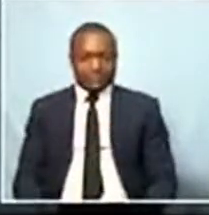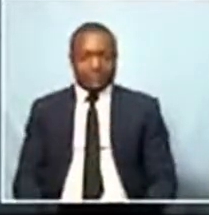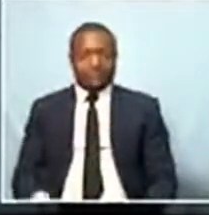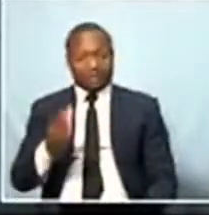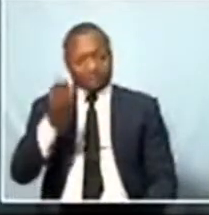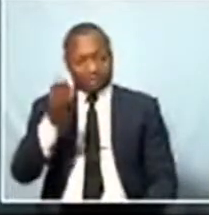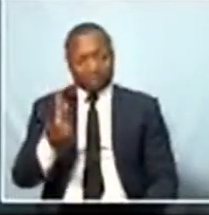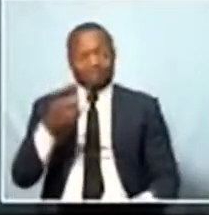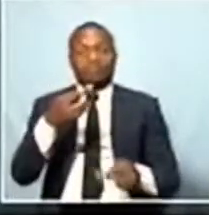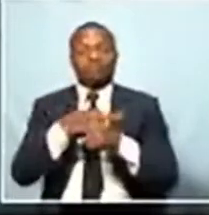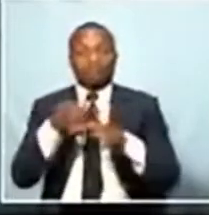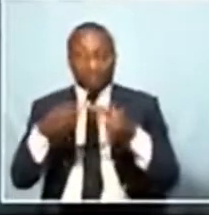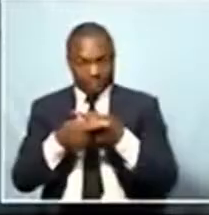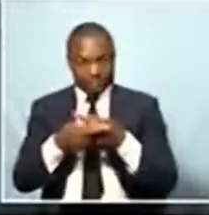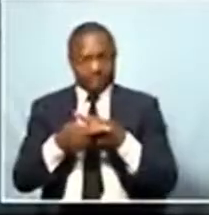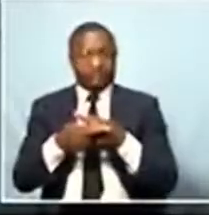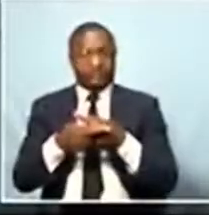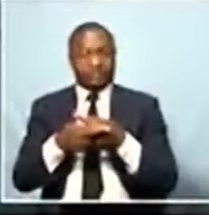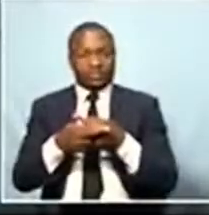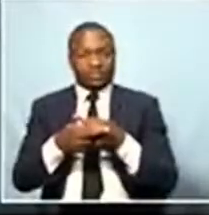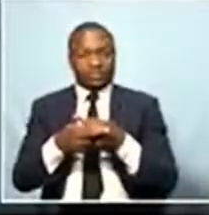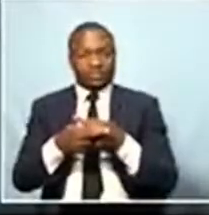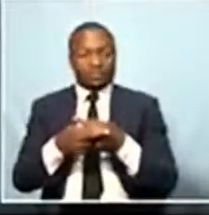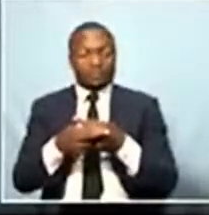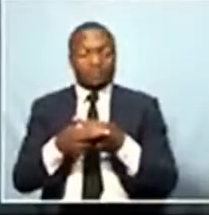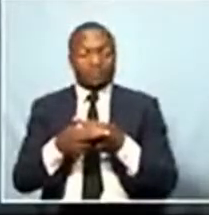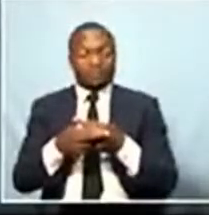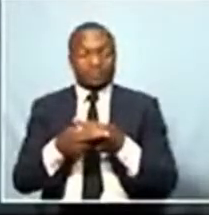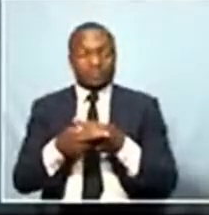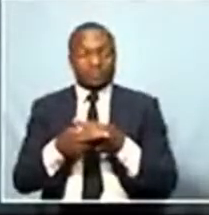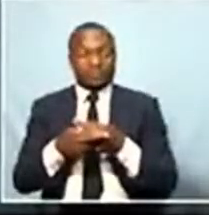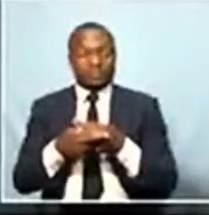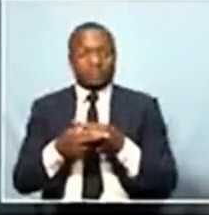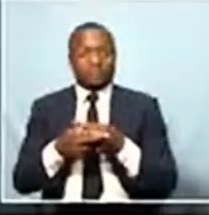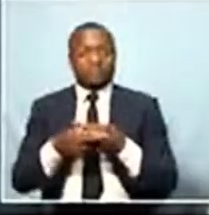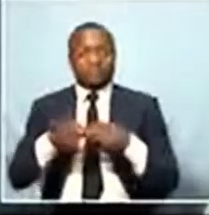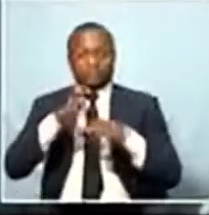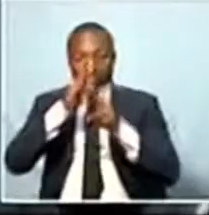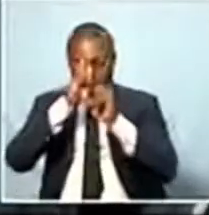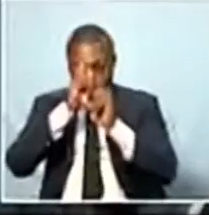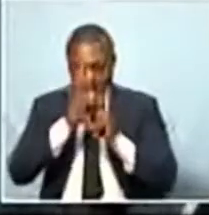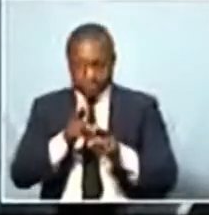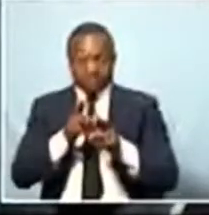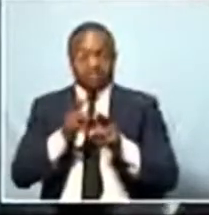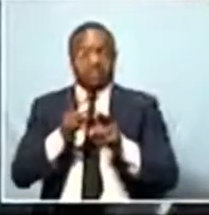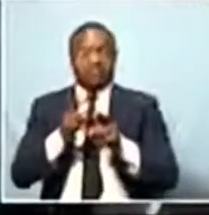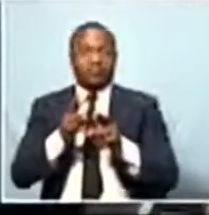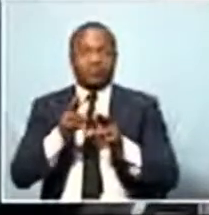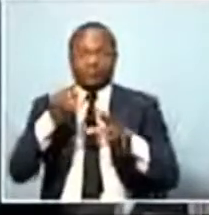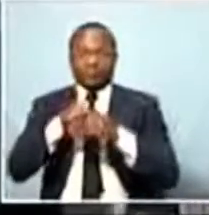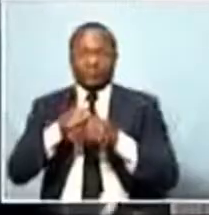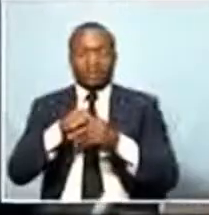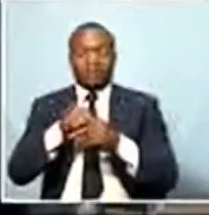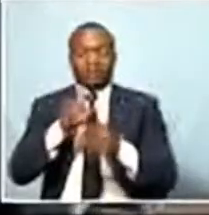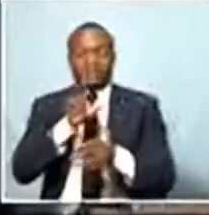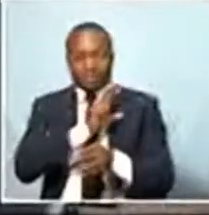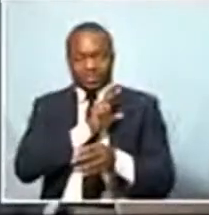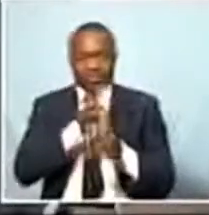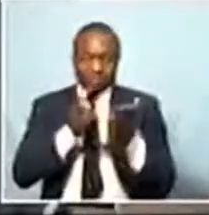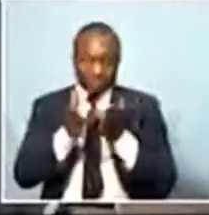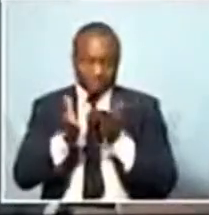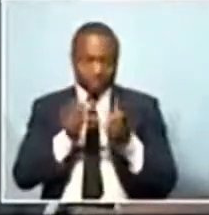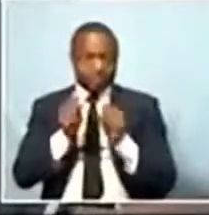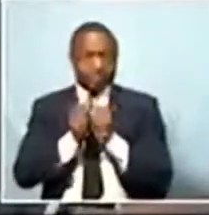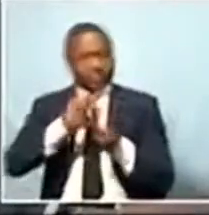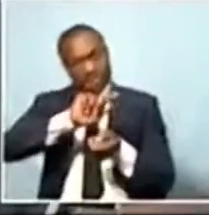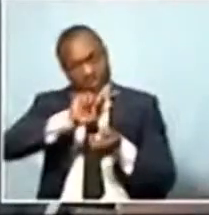is room to actually mainstream human rights and respect and promotion within the police service, with a